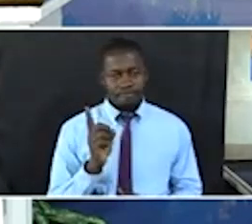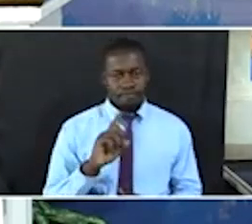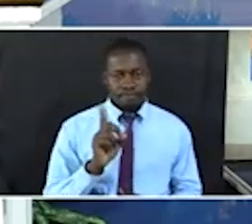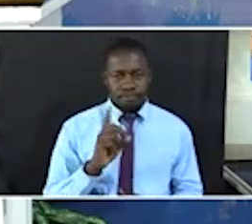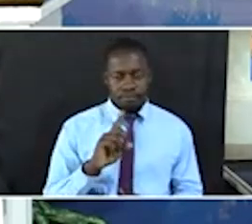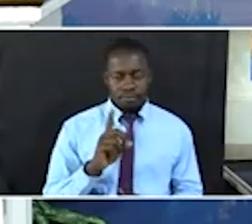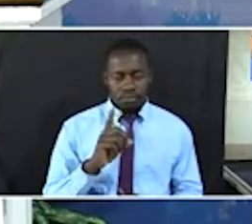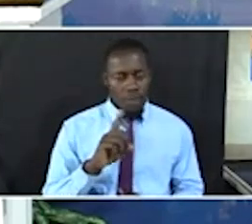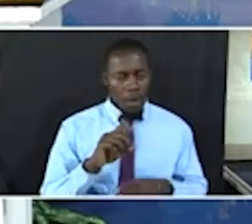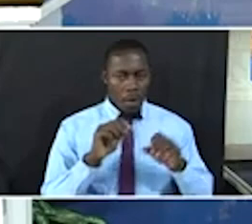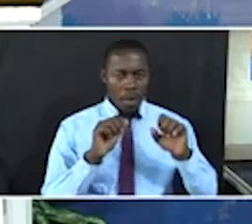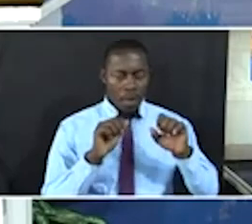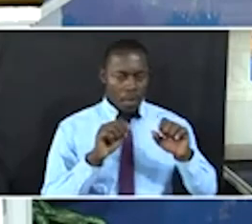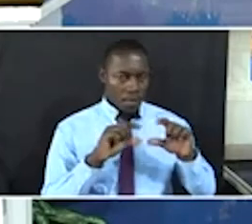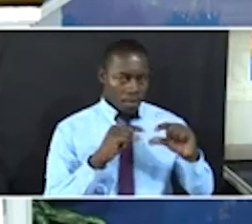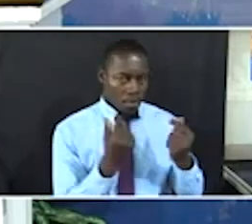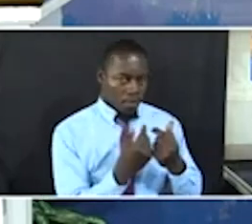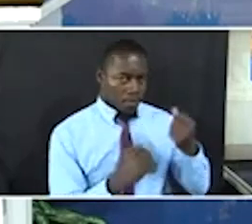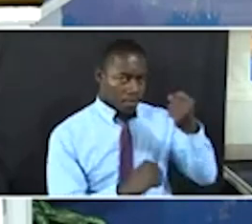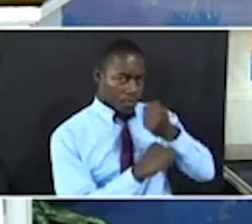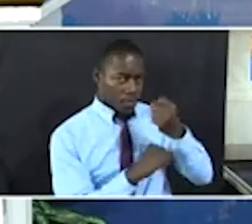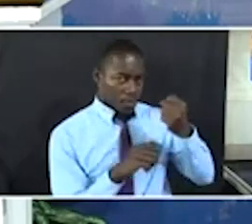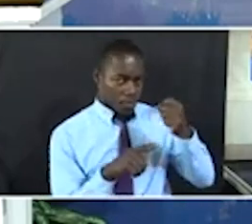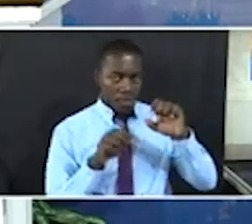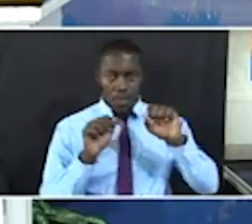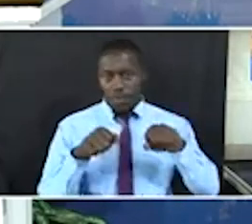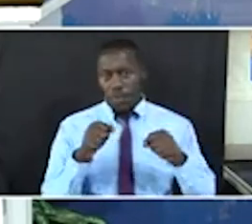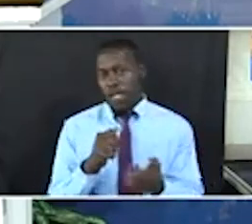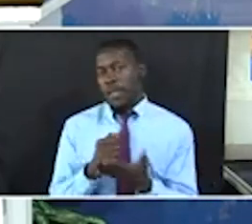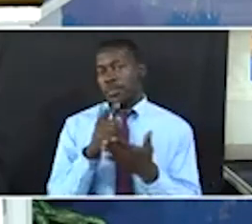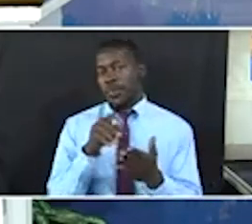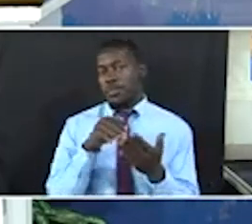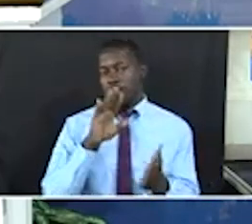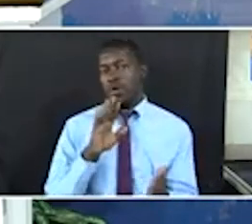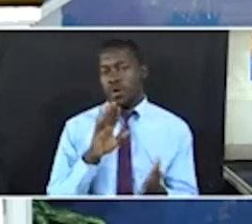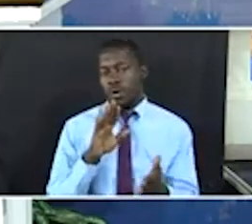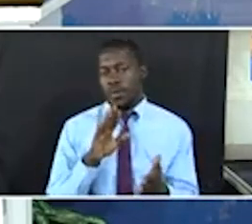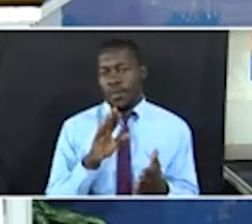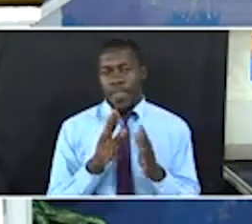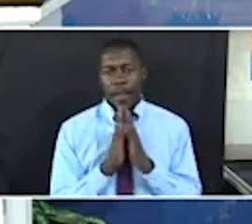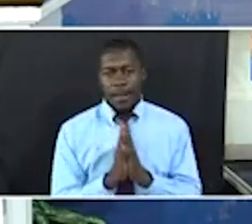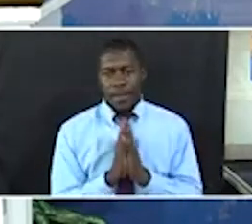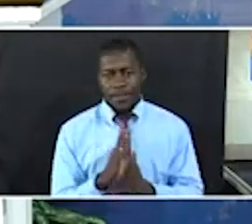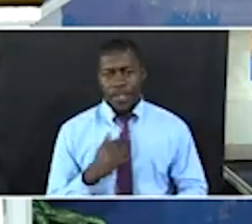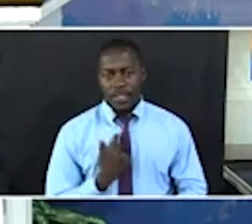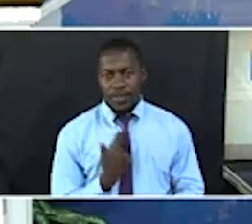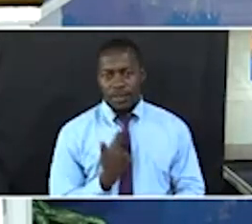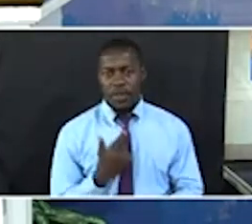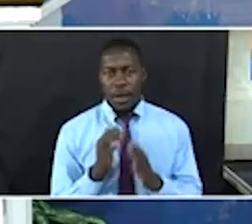At least this group will support you. I pray that